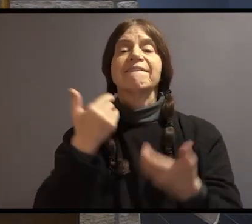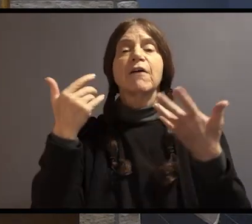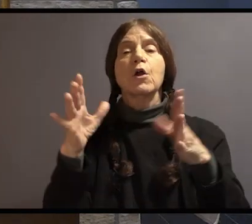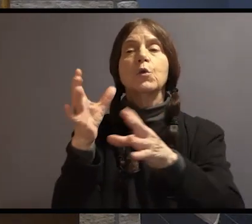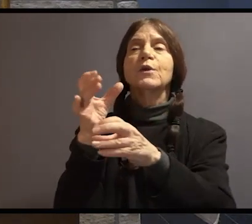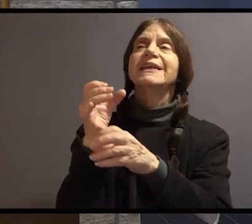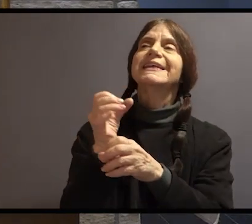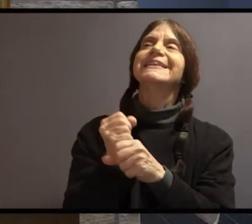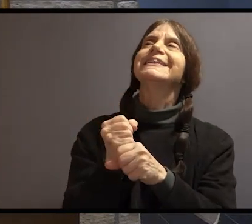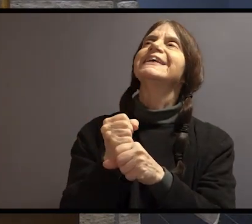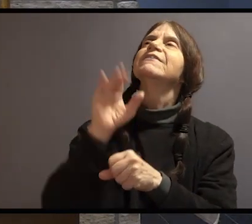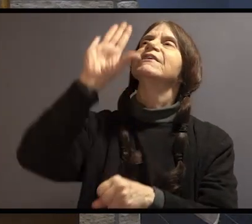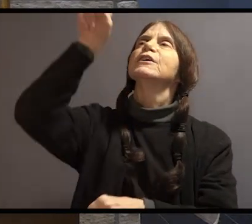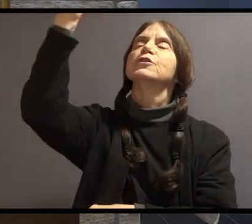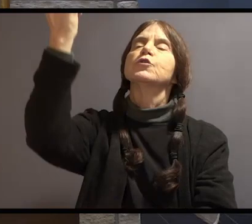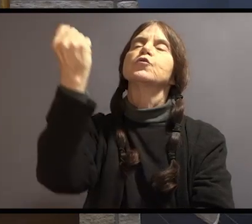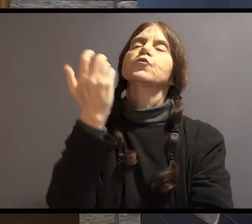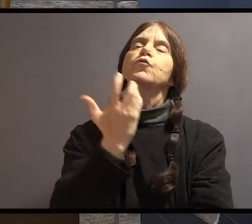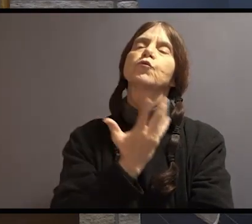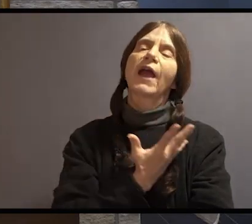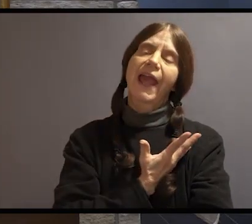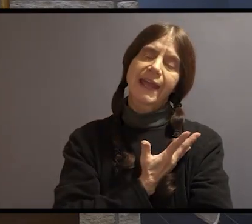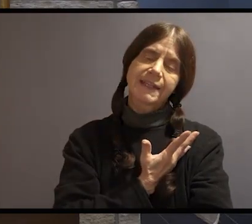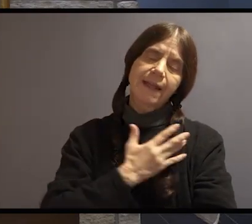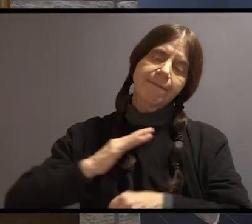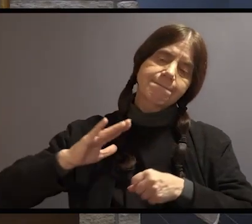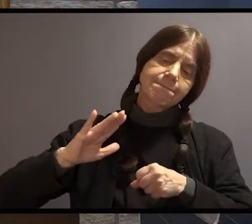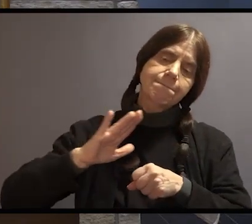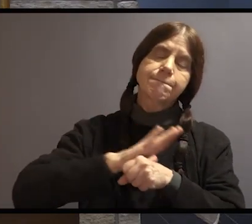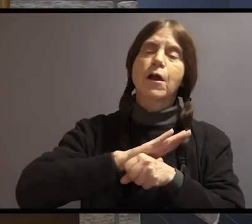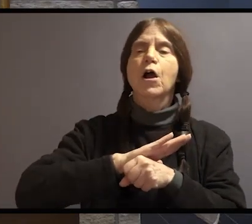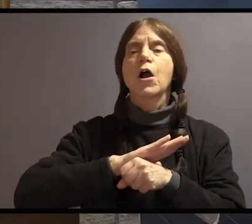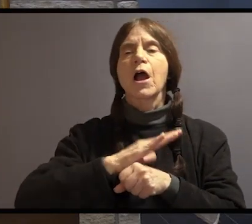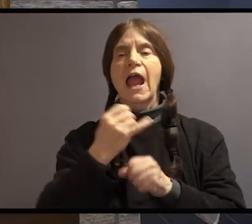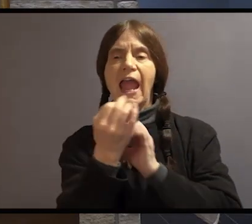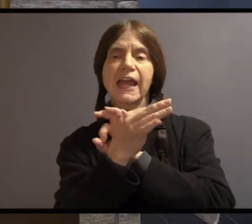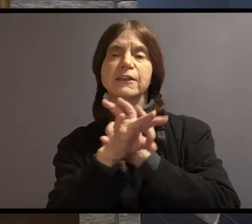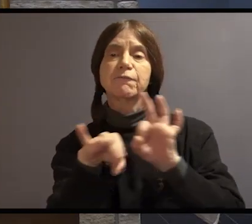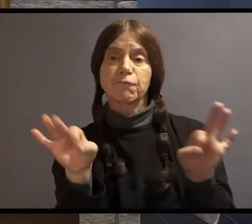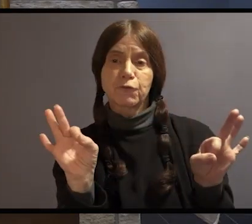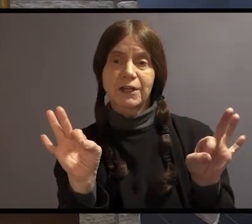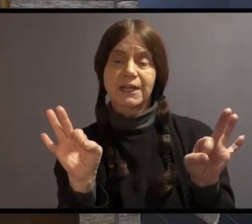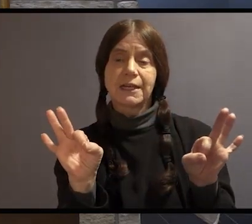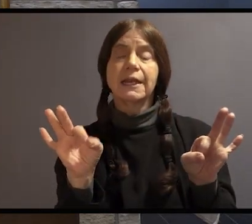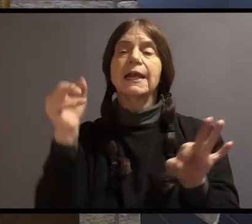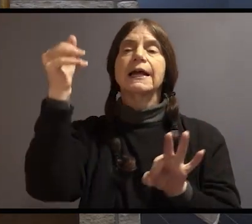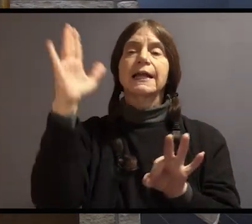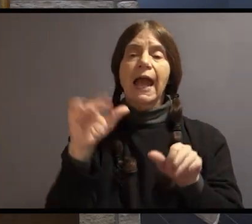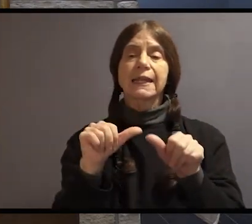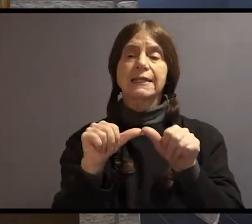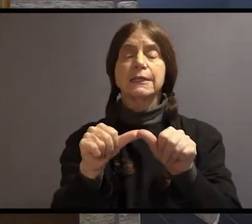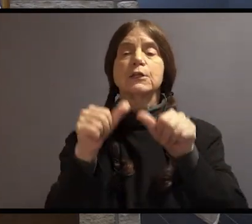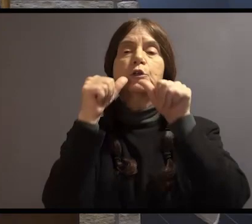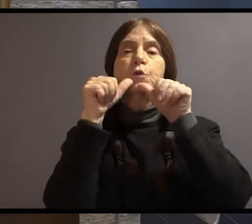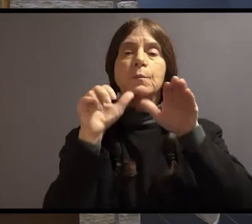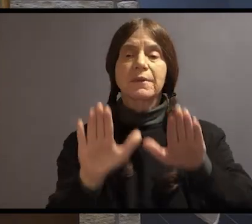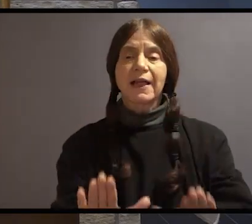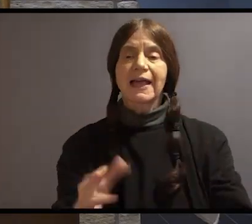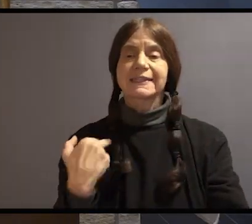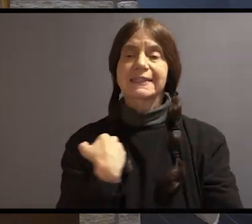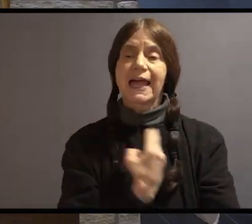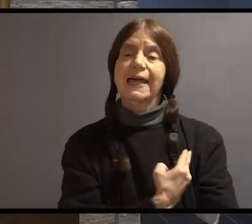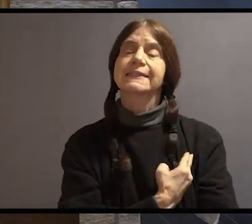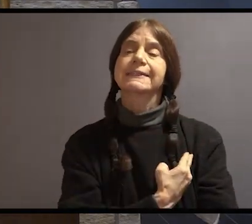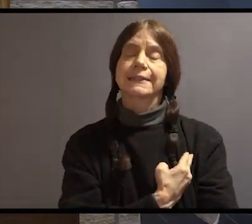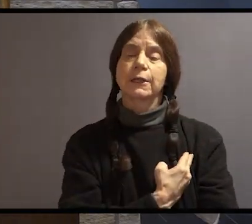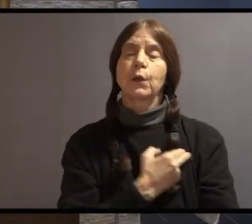received God's grace full and free. May God continue to bless us